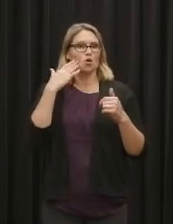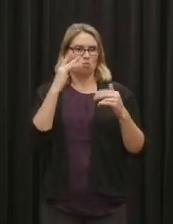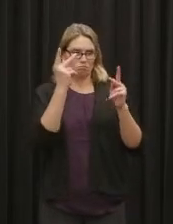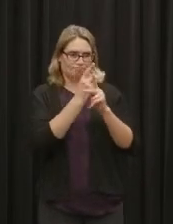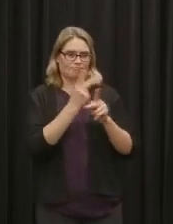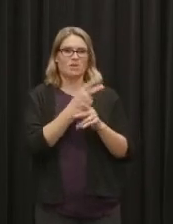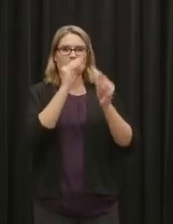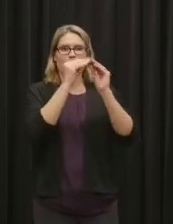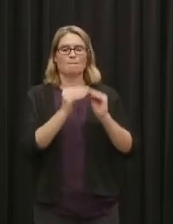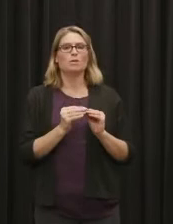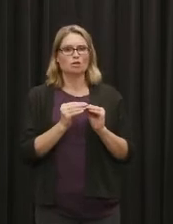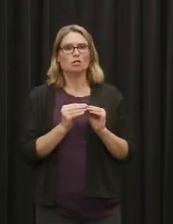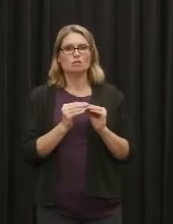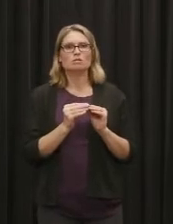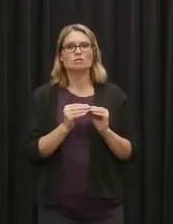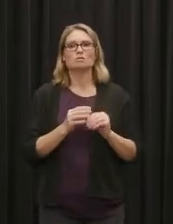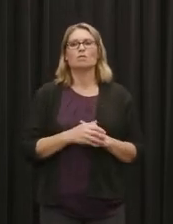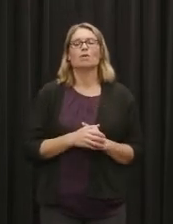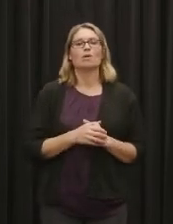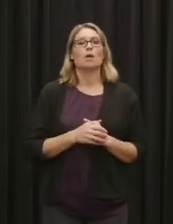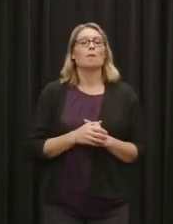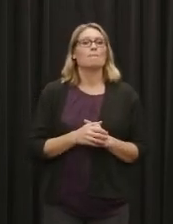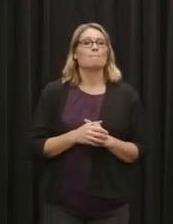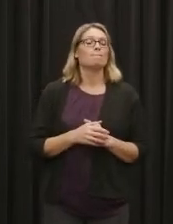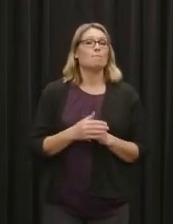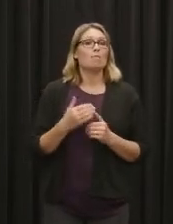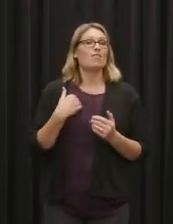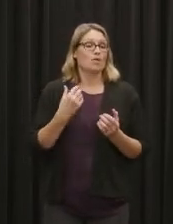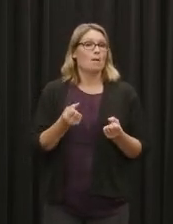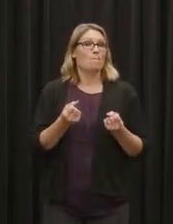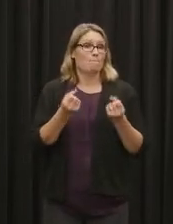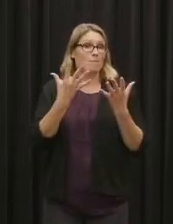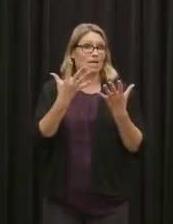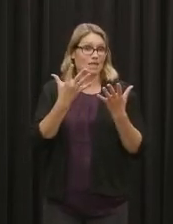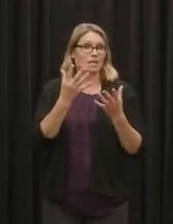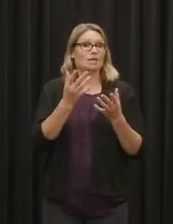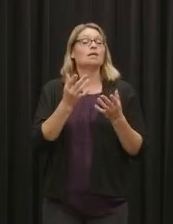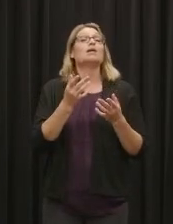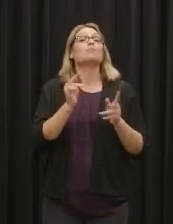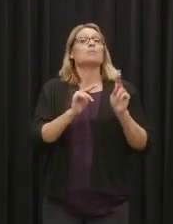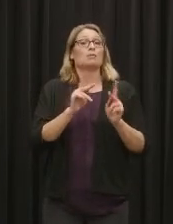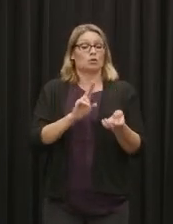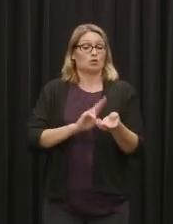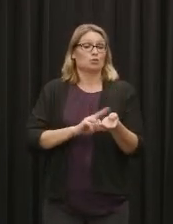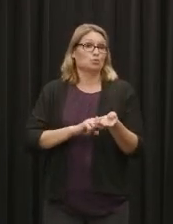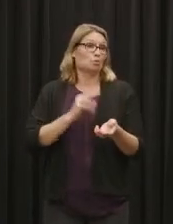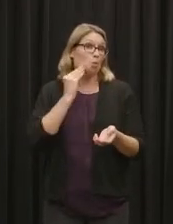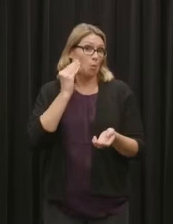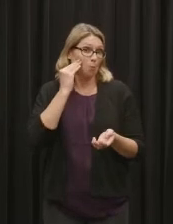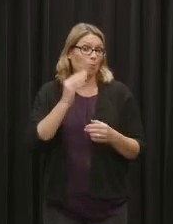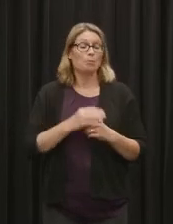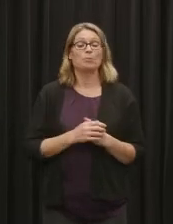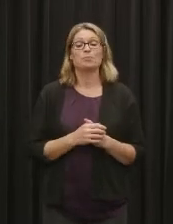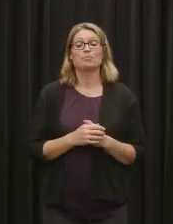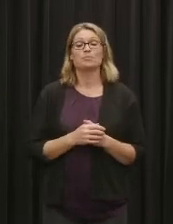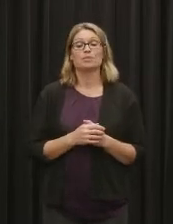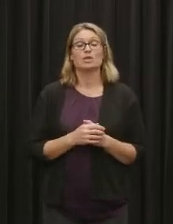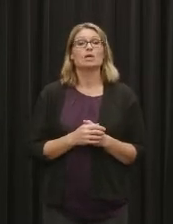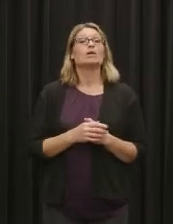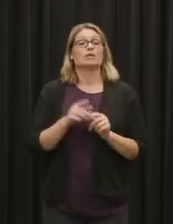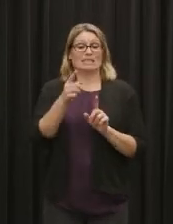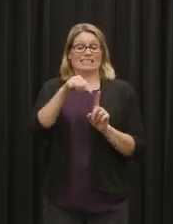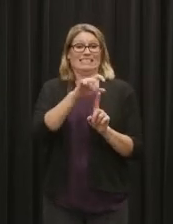numbers. But several hundred long-term care residents and their